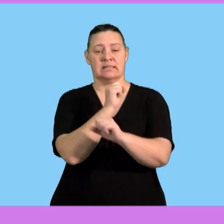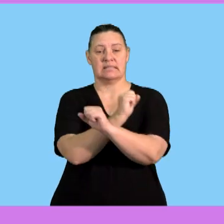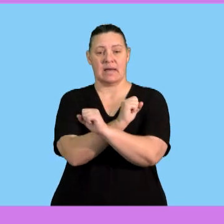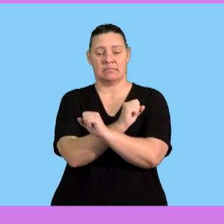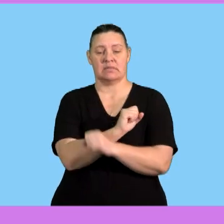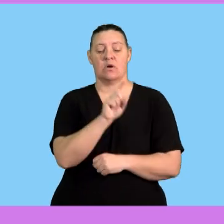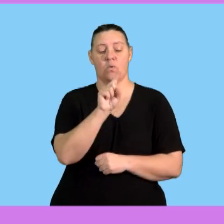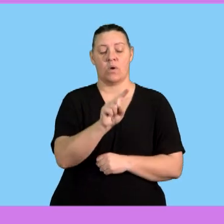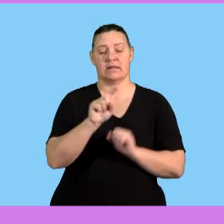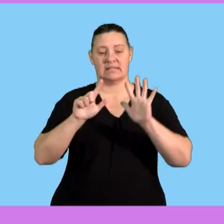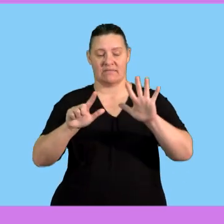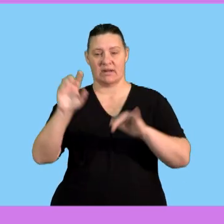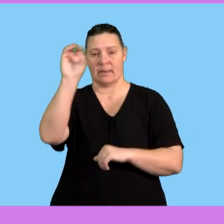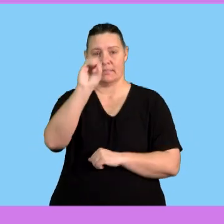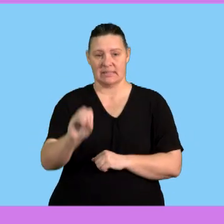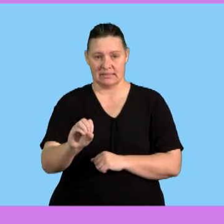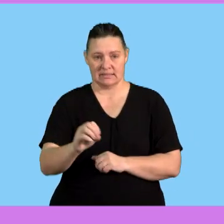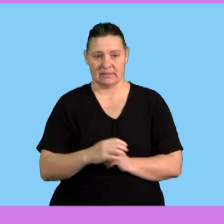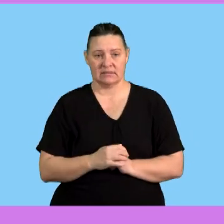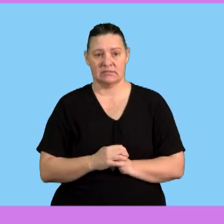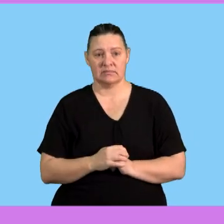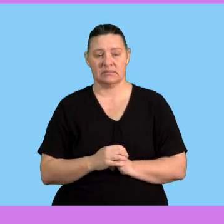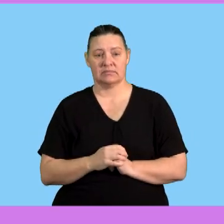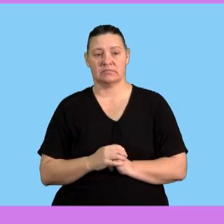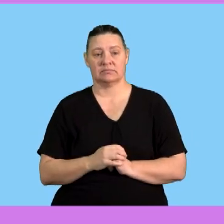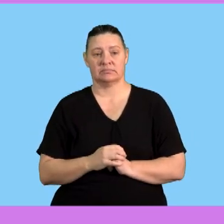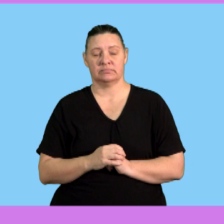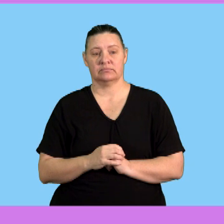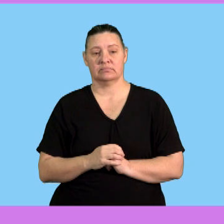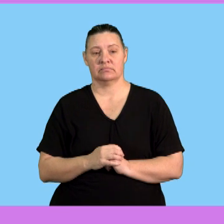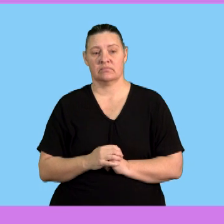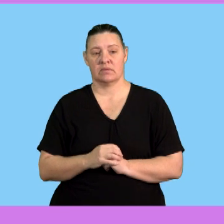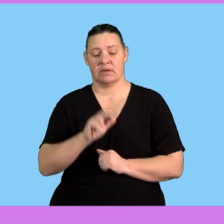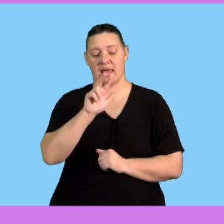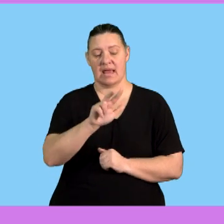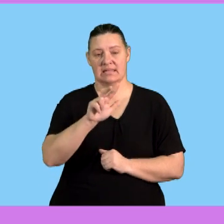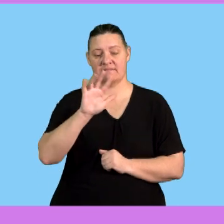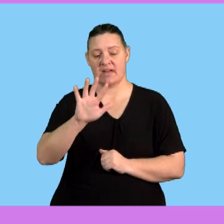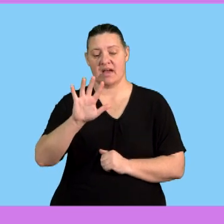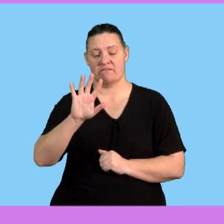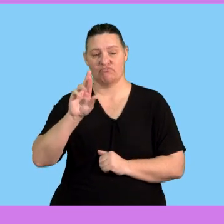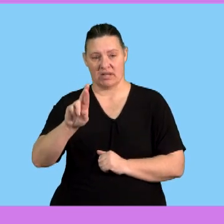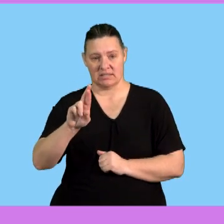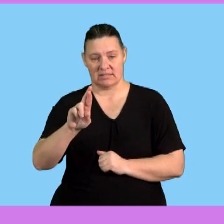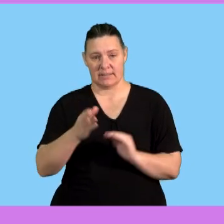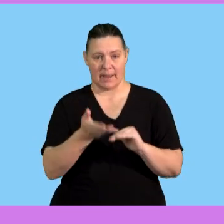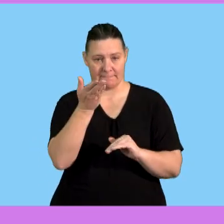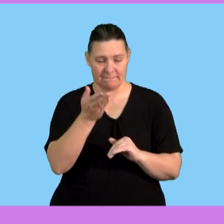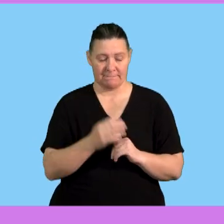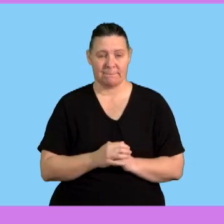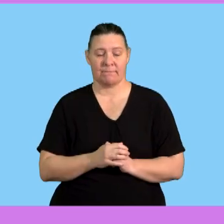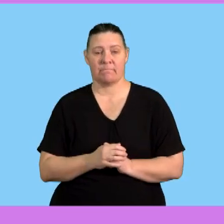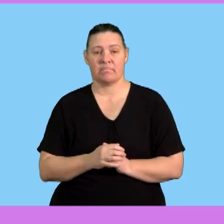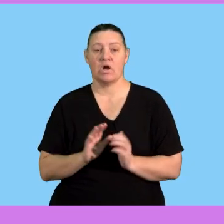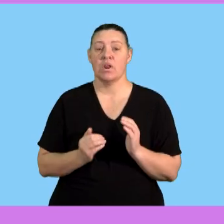times 17%, and that is 85 Rand. So